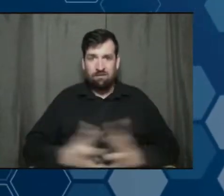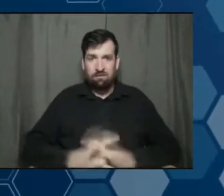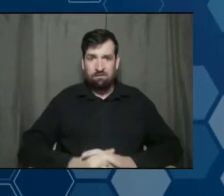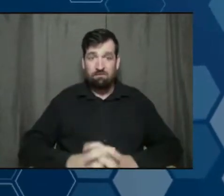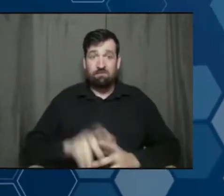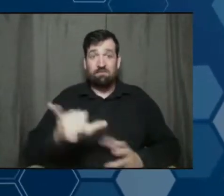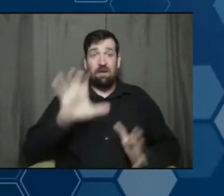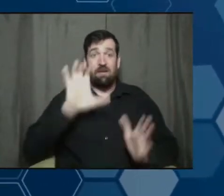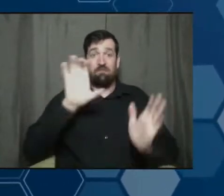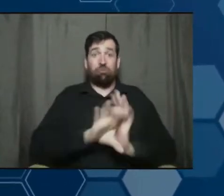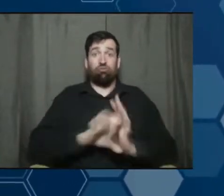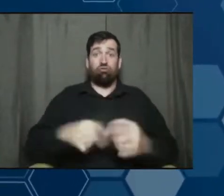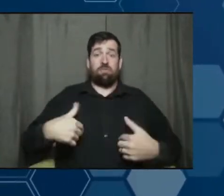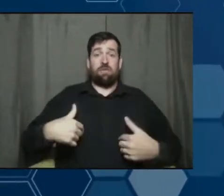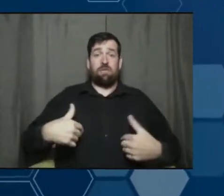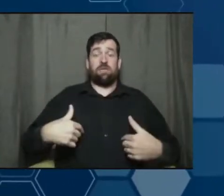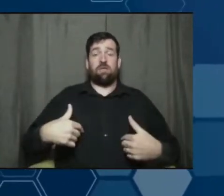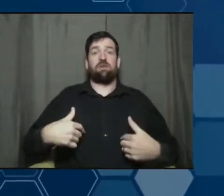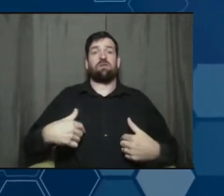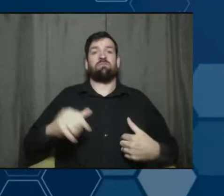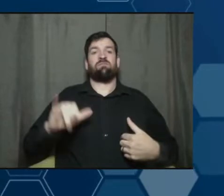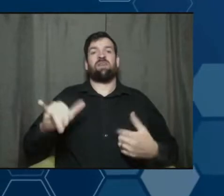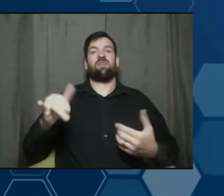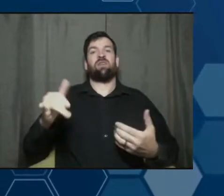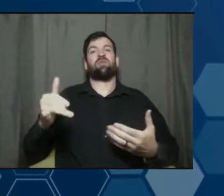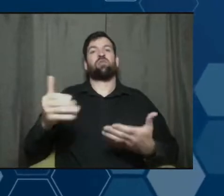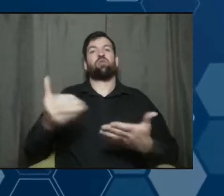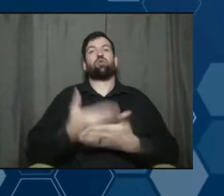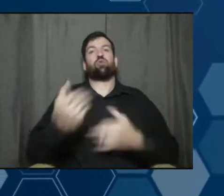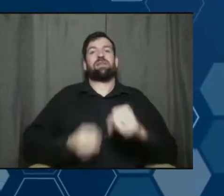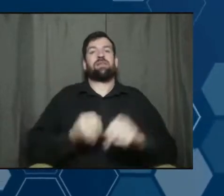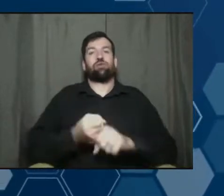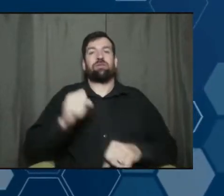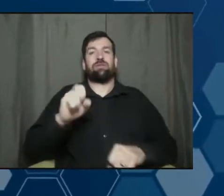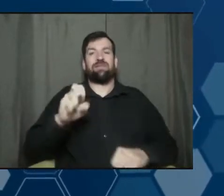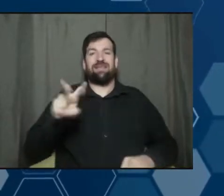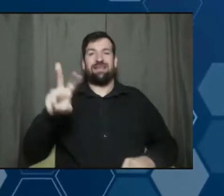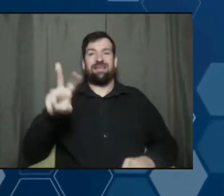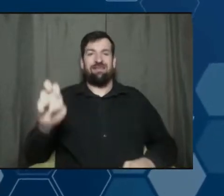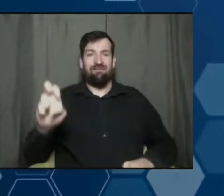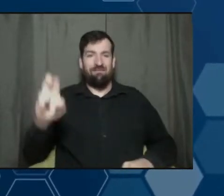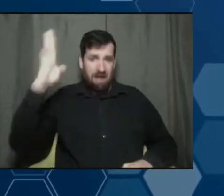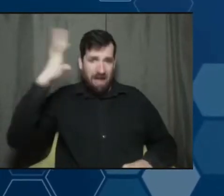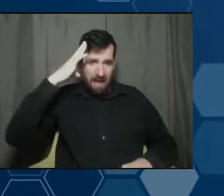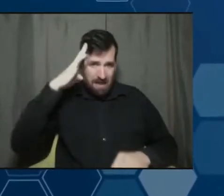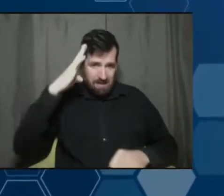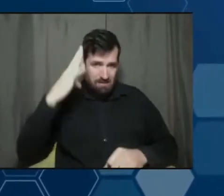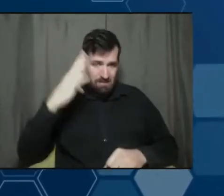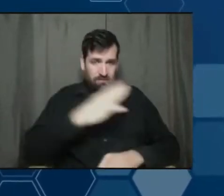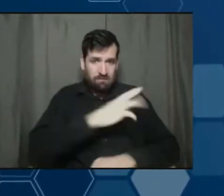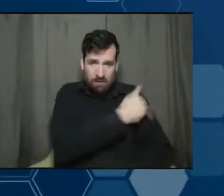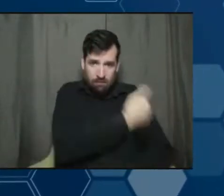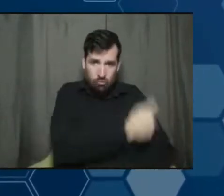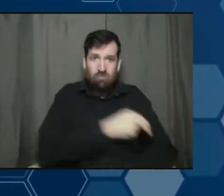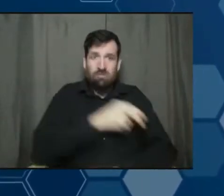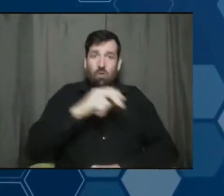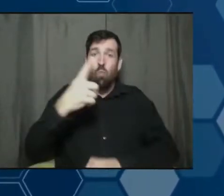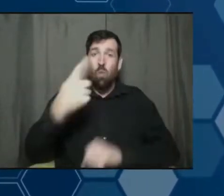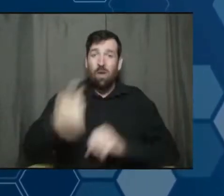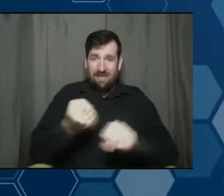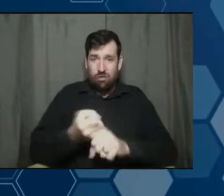of me with the New Year's Eve hat in the hospital, that was about a year before I was on Trikafta. And I